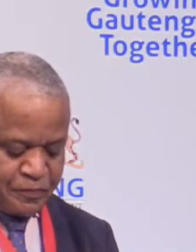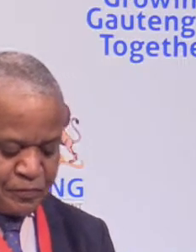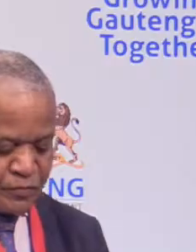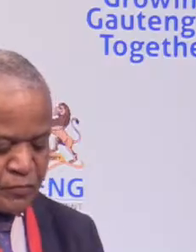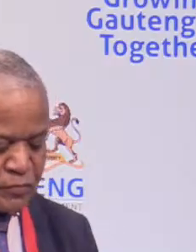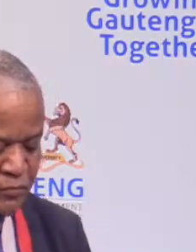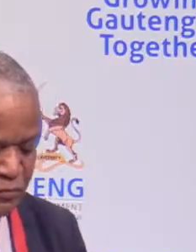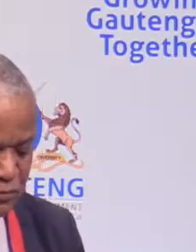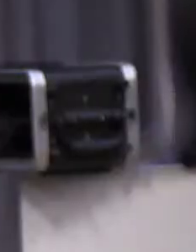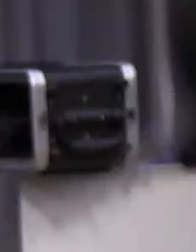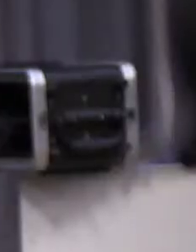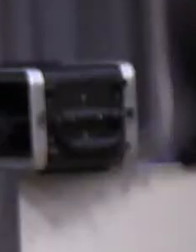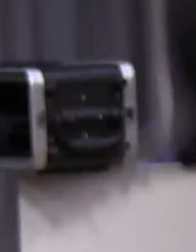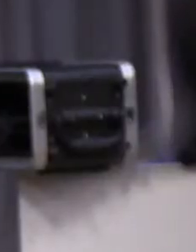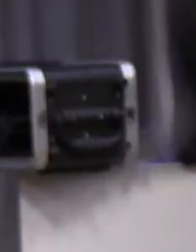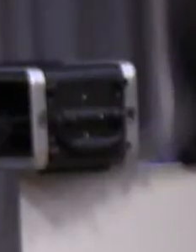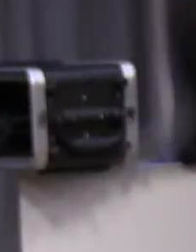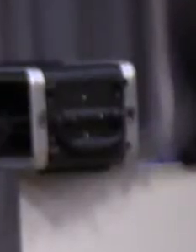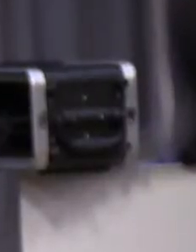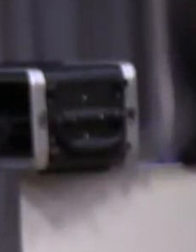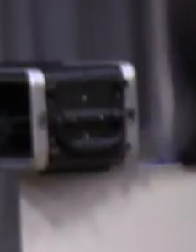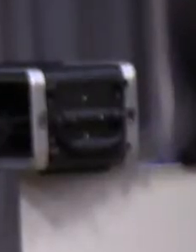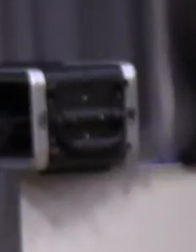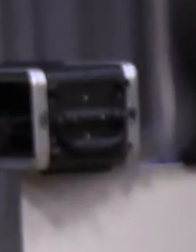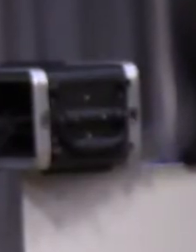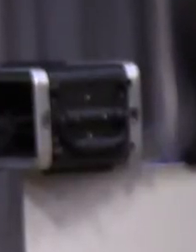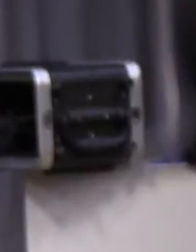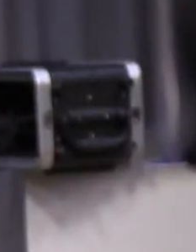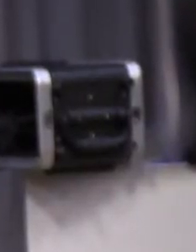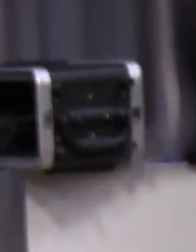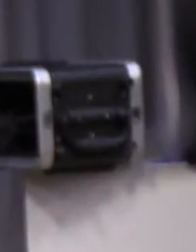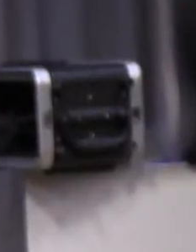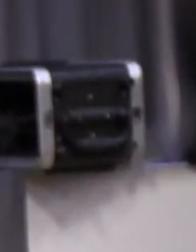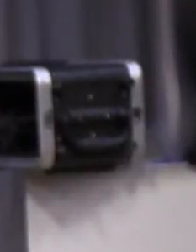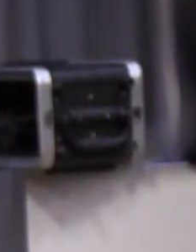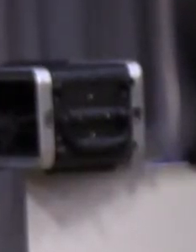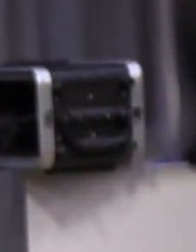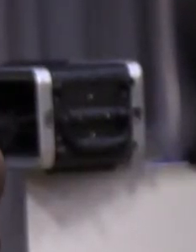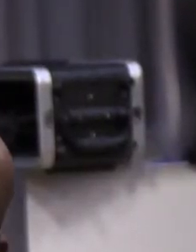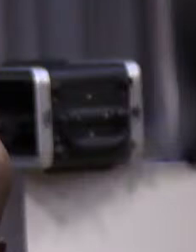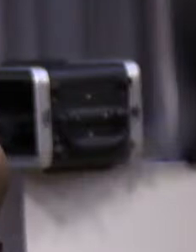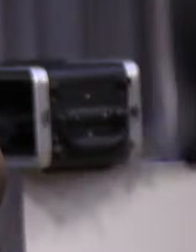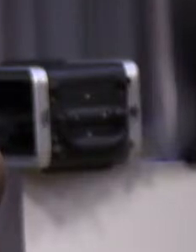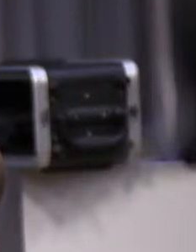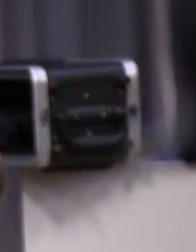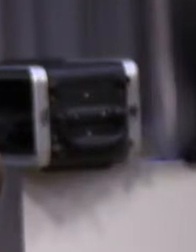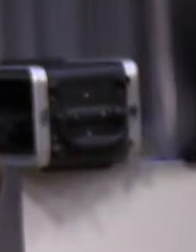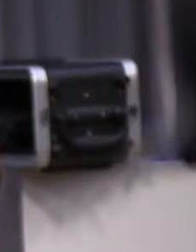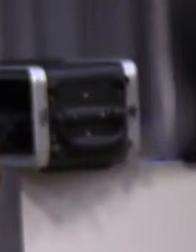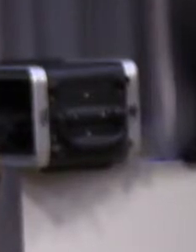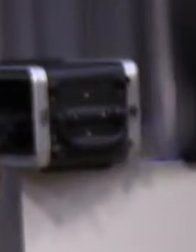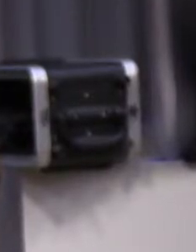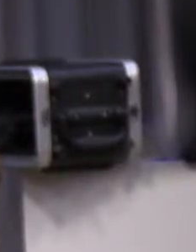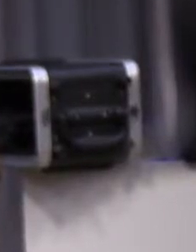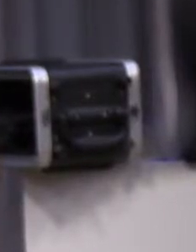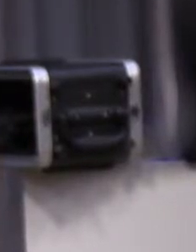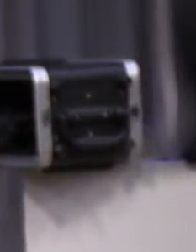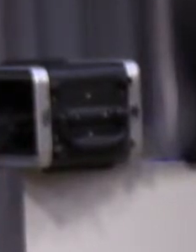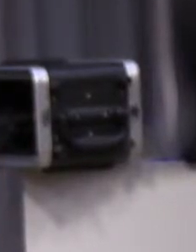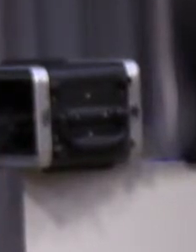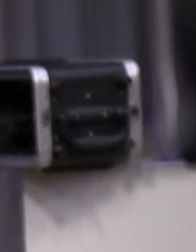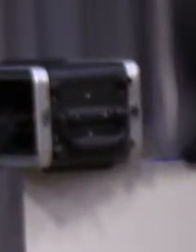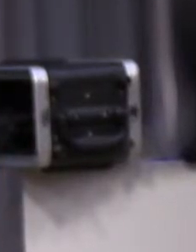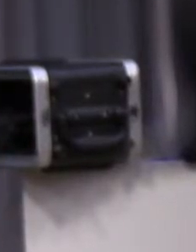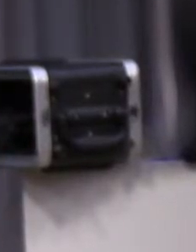nursing college next to Baragwanath. They are actually protesting about the same issue, and we know that these students are actually